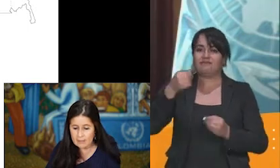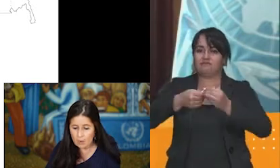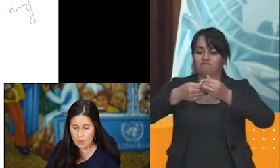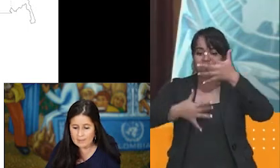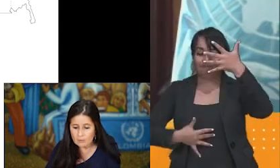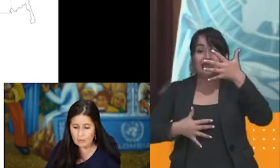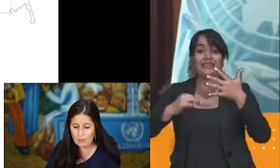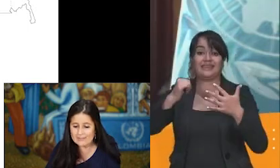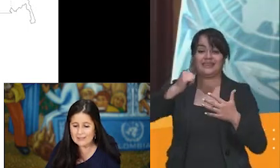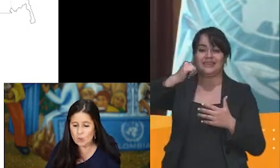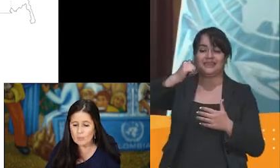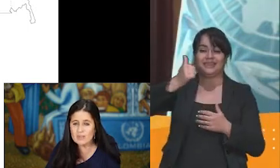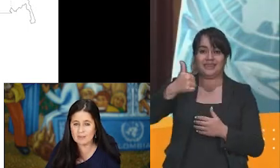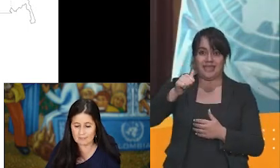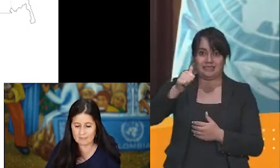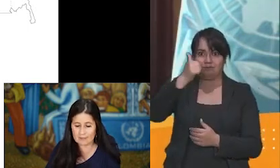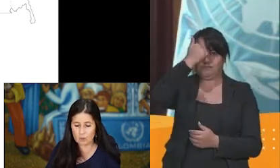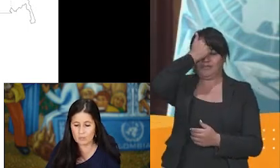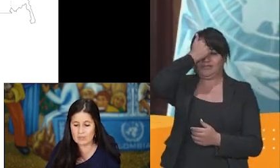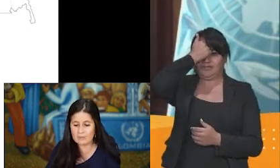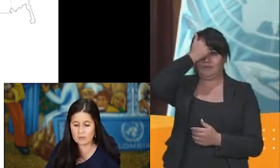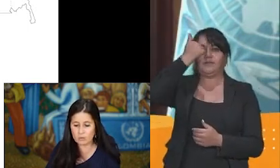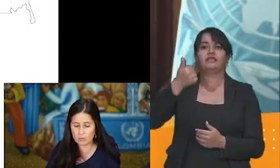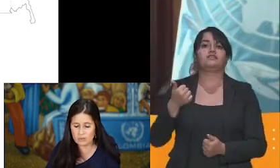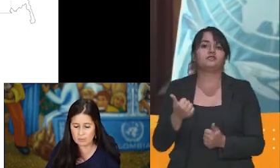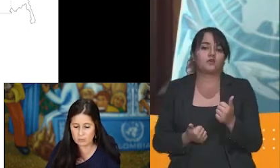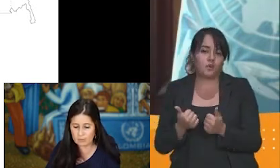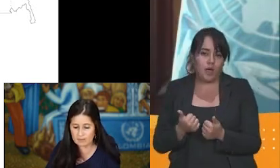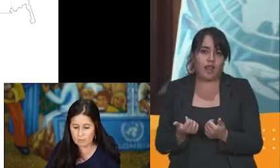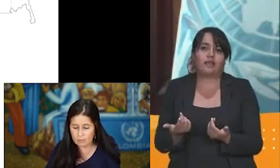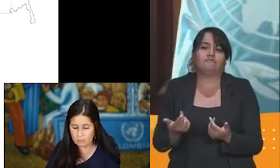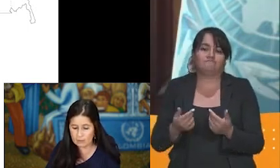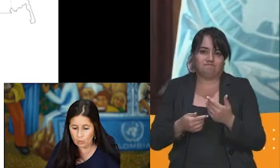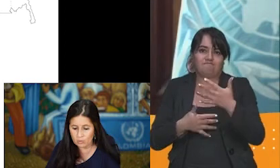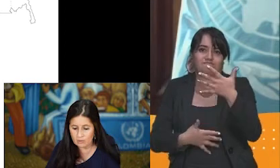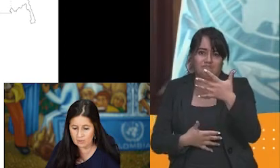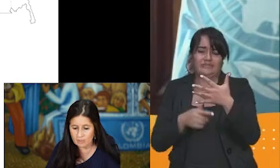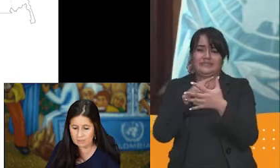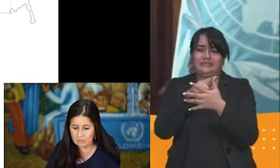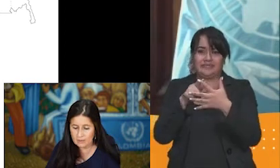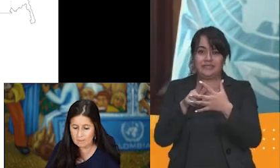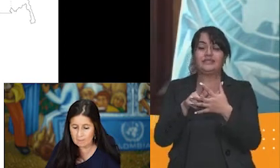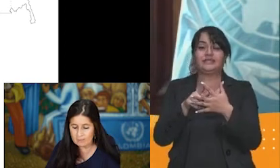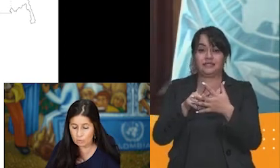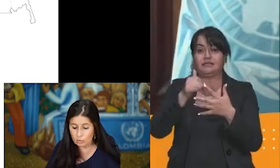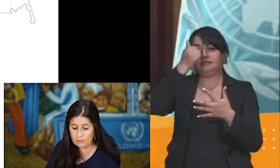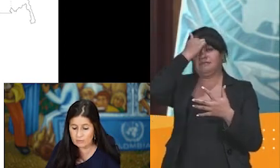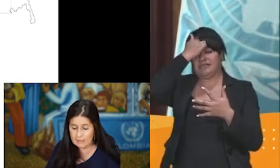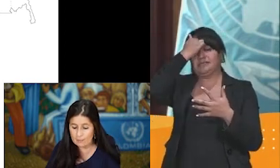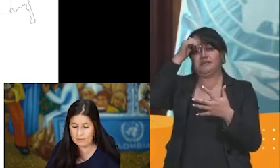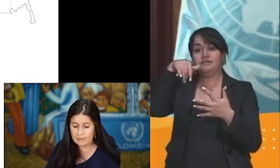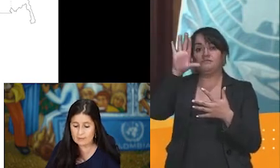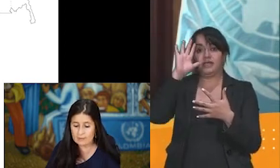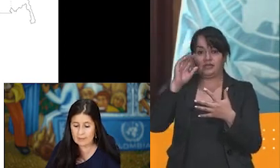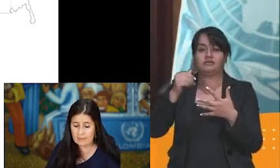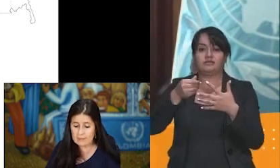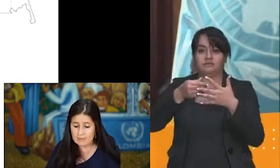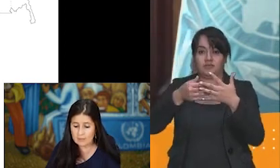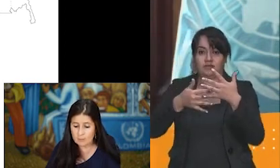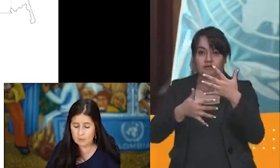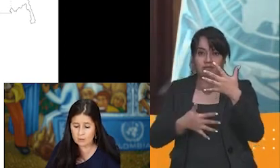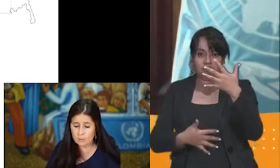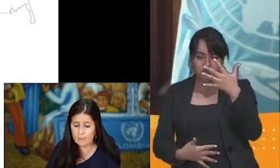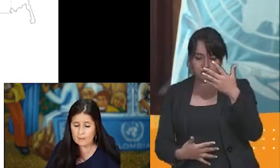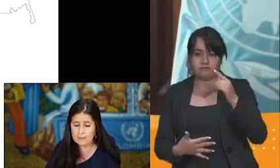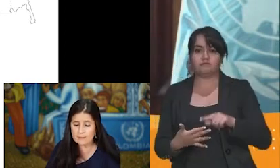top 10 of these municipalities. We have, beginning with Zaragoza, which concentrate the most of exploitation. We will